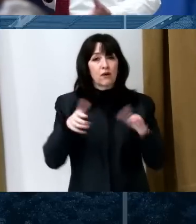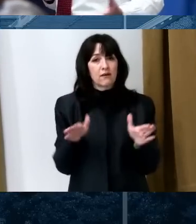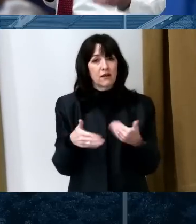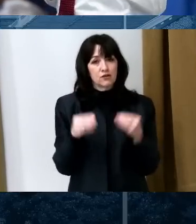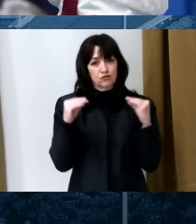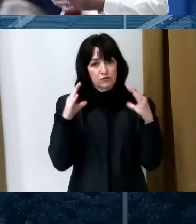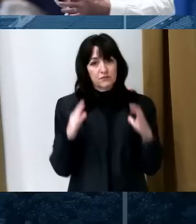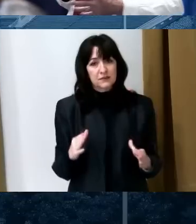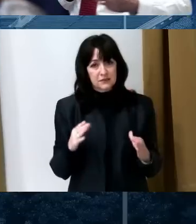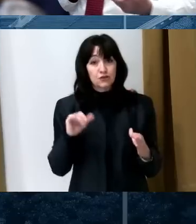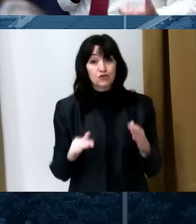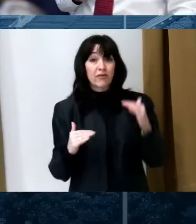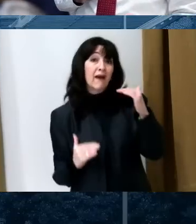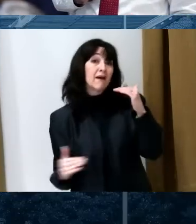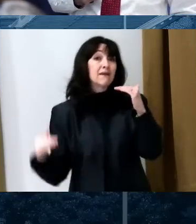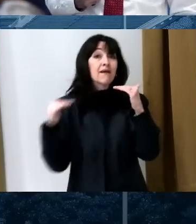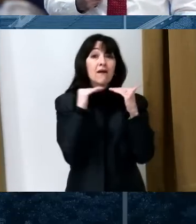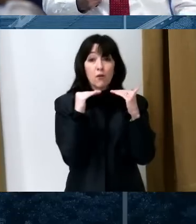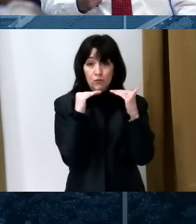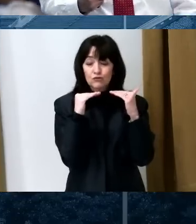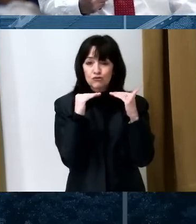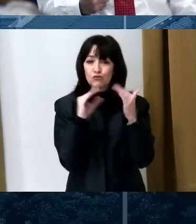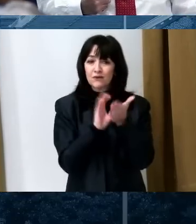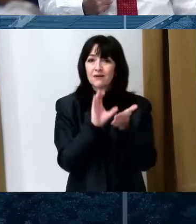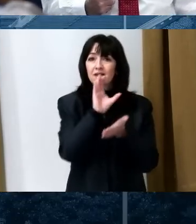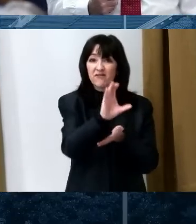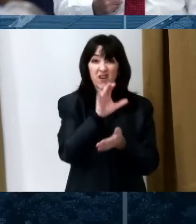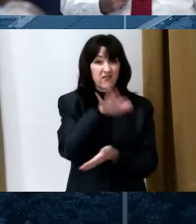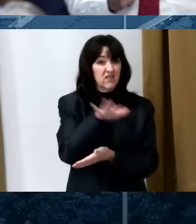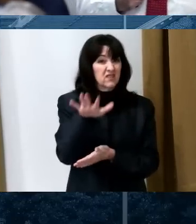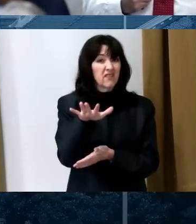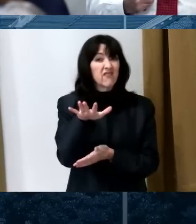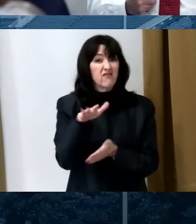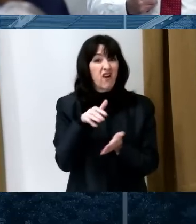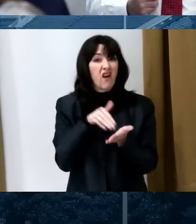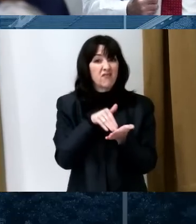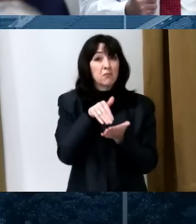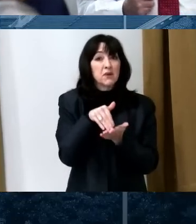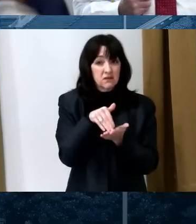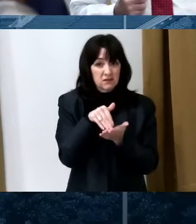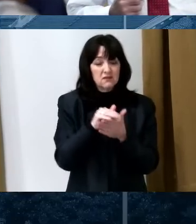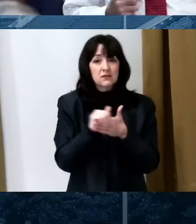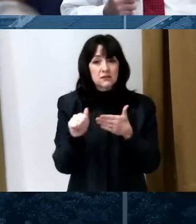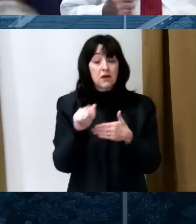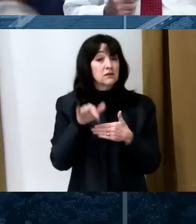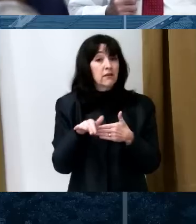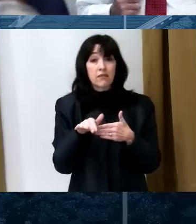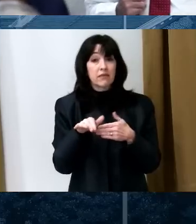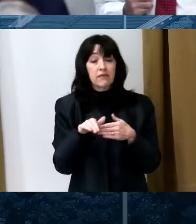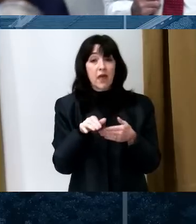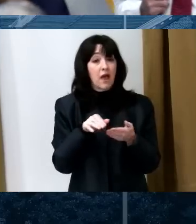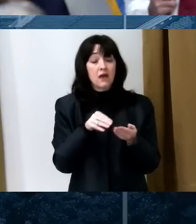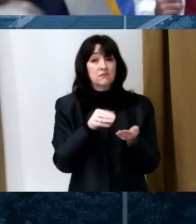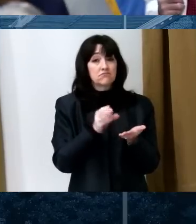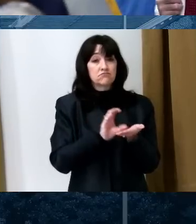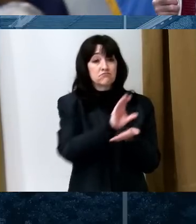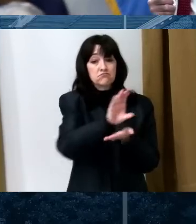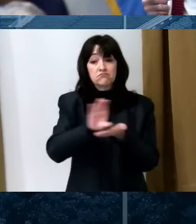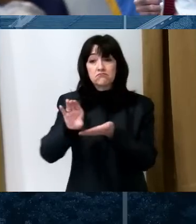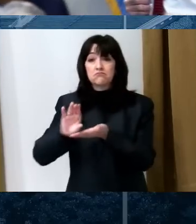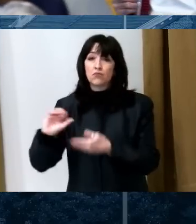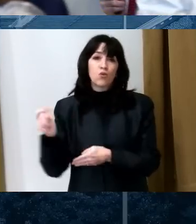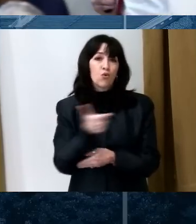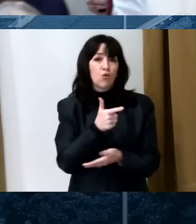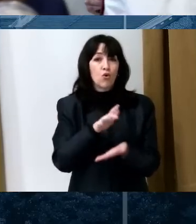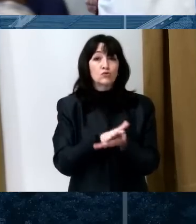funding, you remember that, we're plussing that up to about $55 million. That goes to all schools with